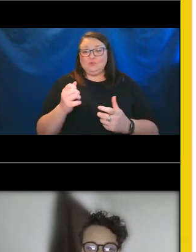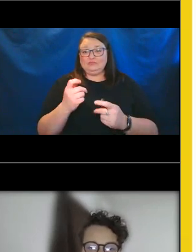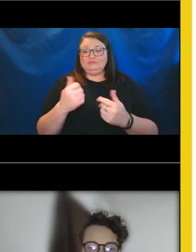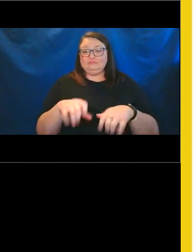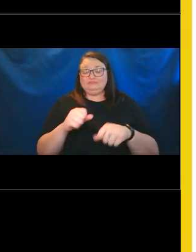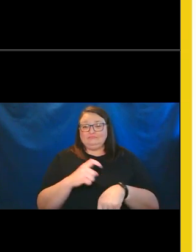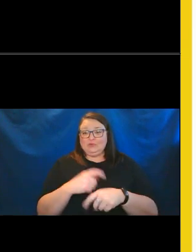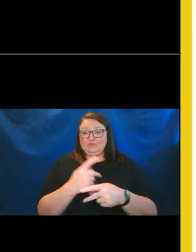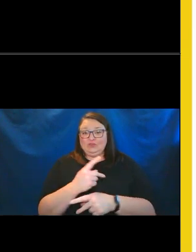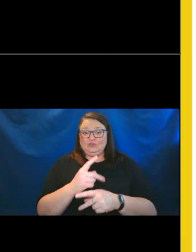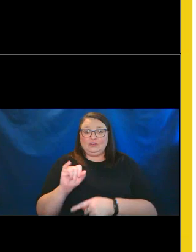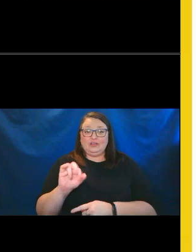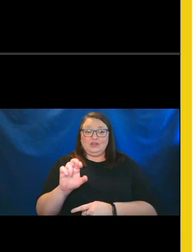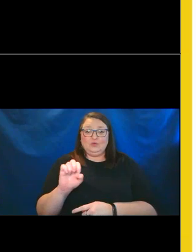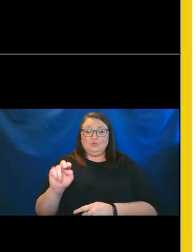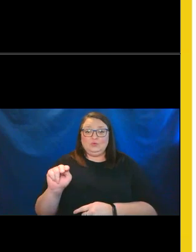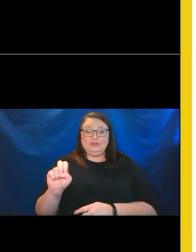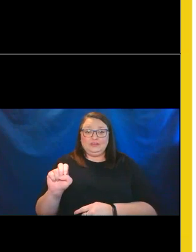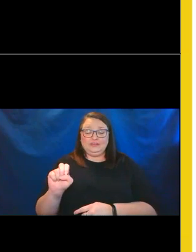Or Irene, is that